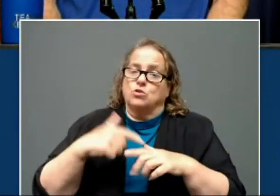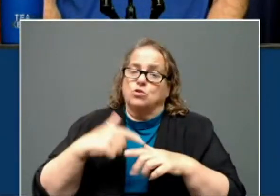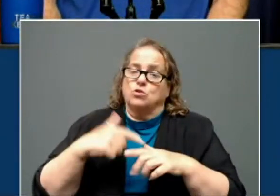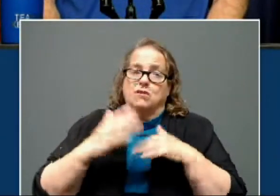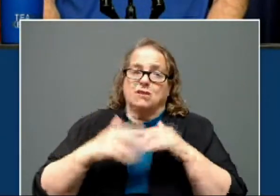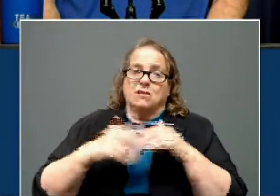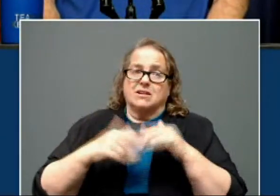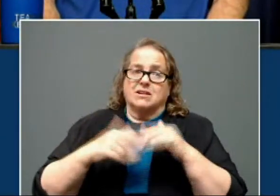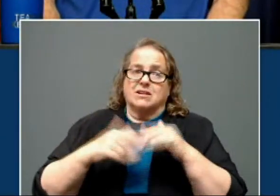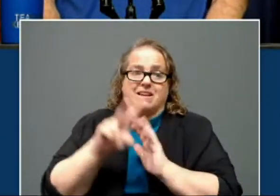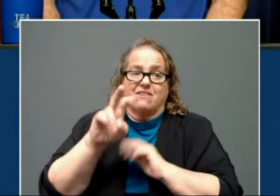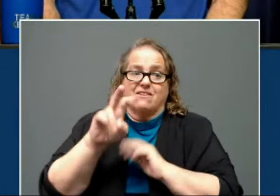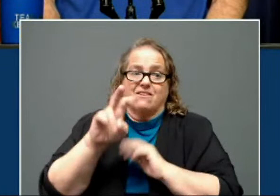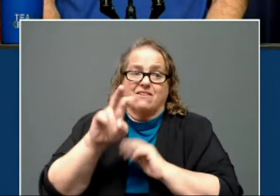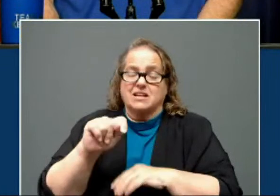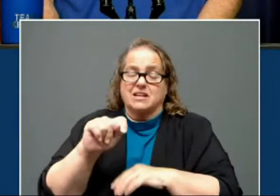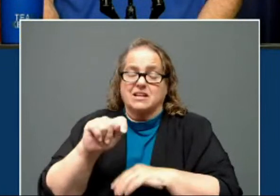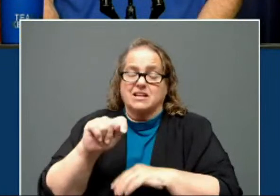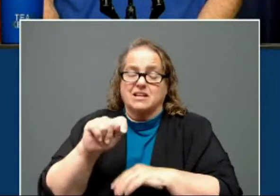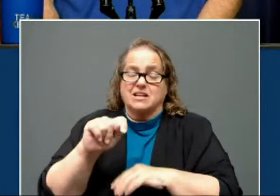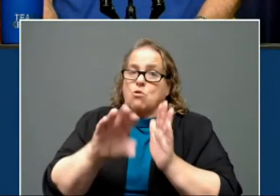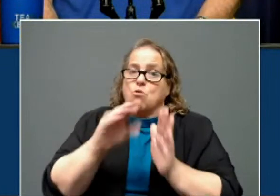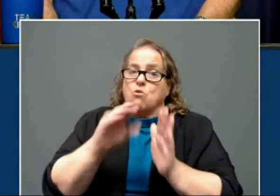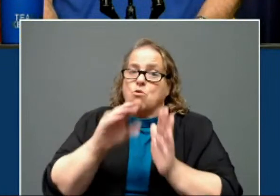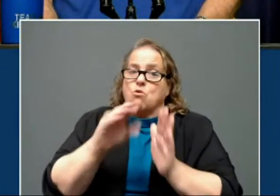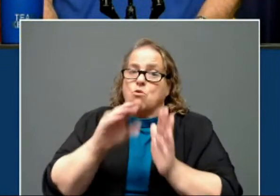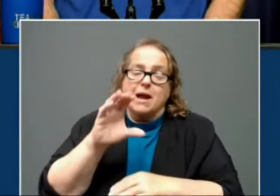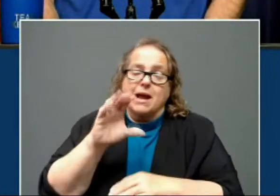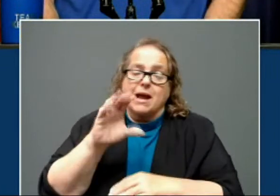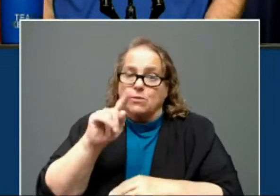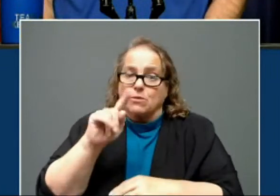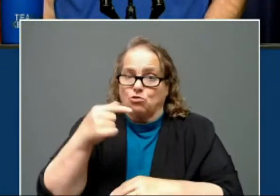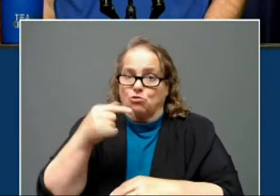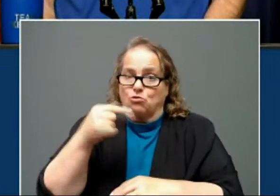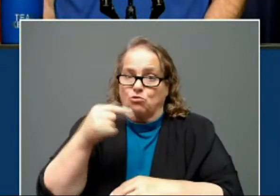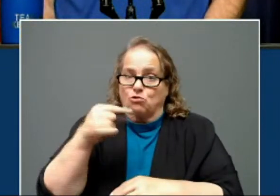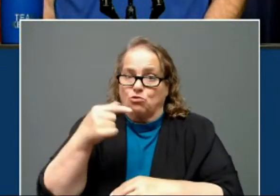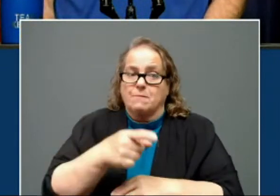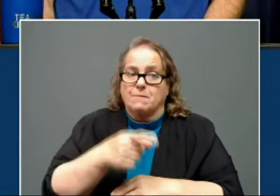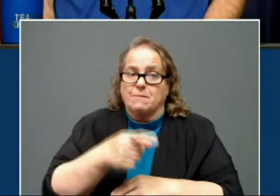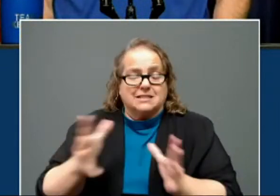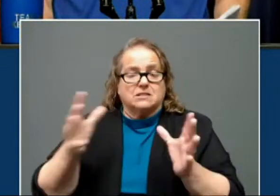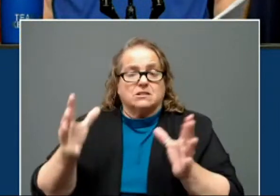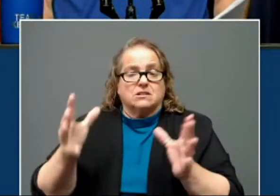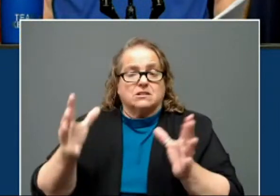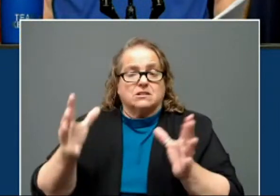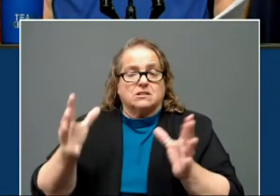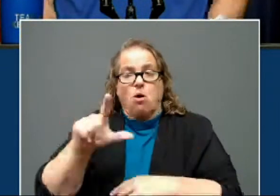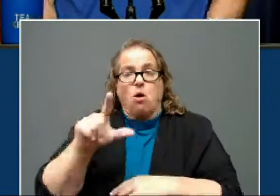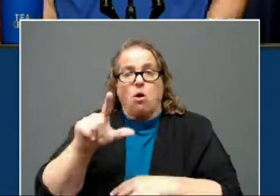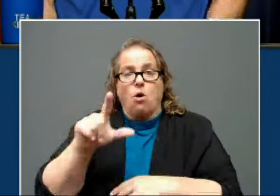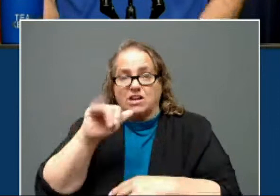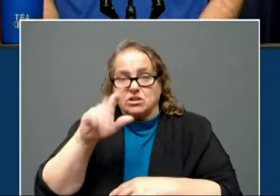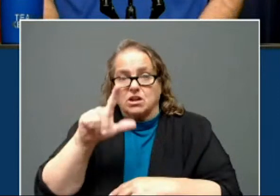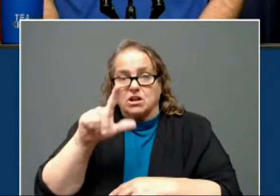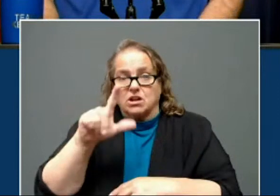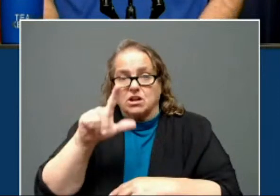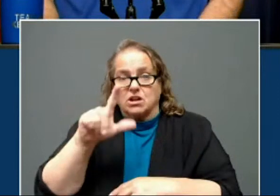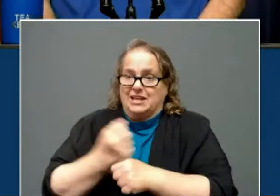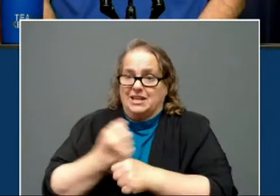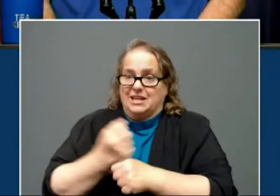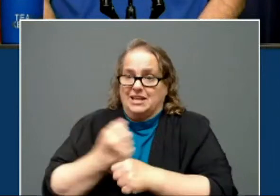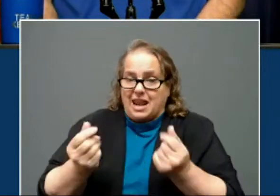of Greenup. He worked with state legislators and local officials to secure the land and the state match funding for